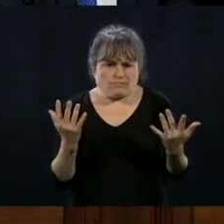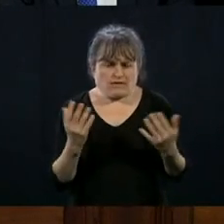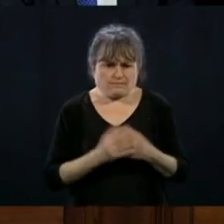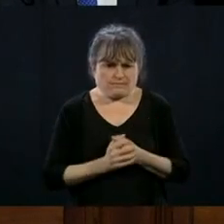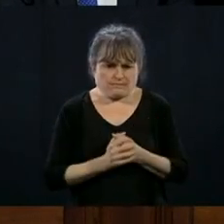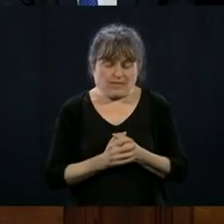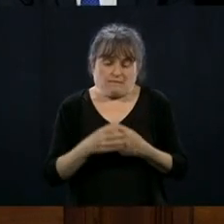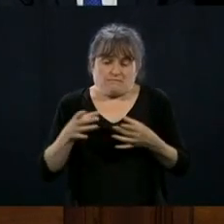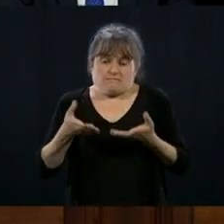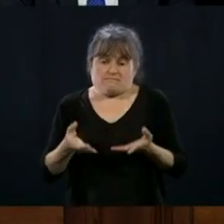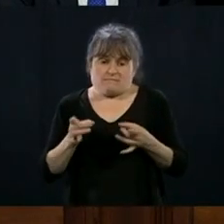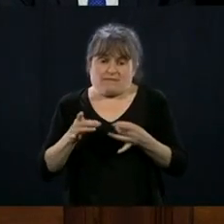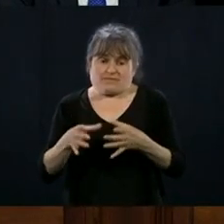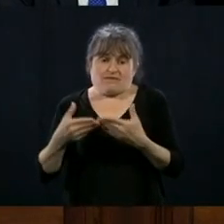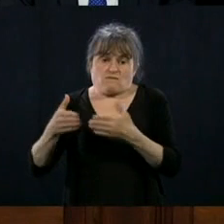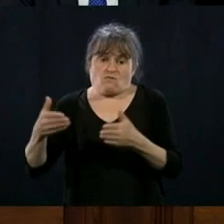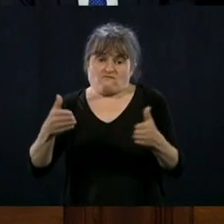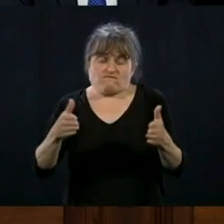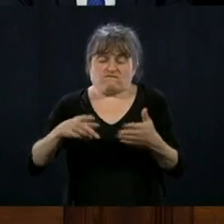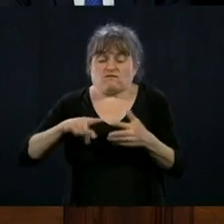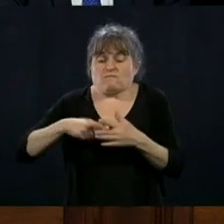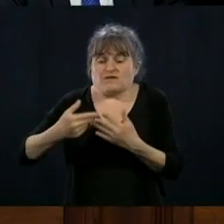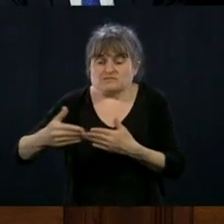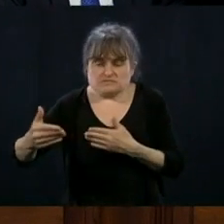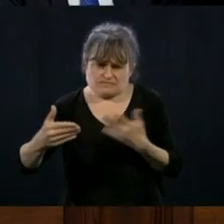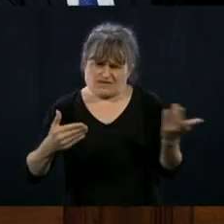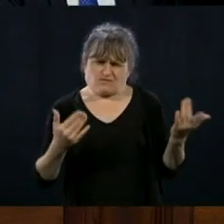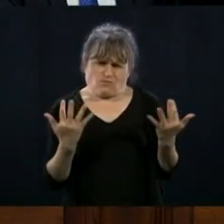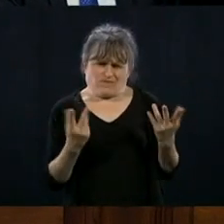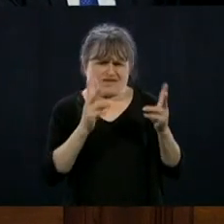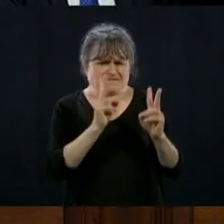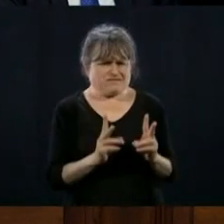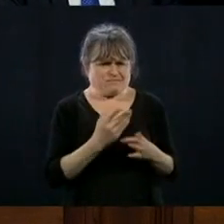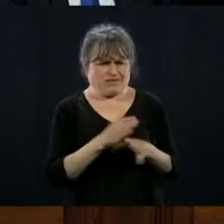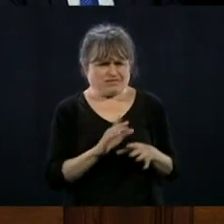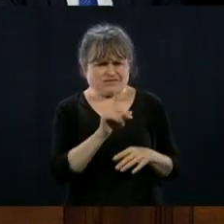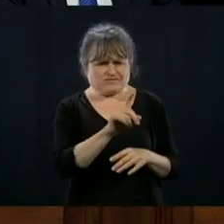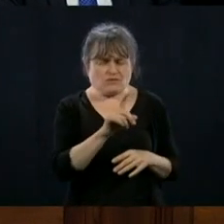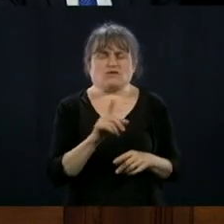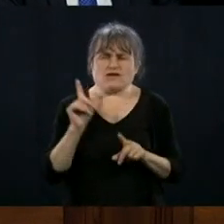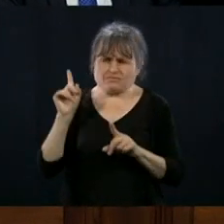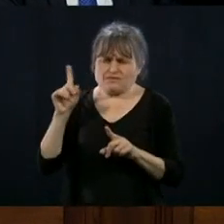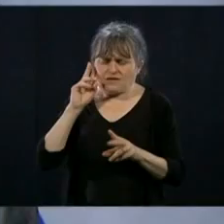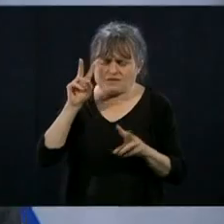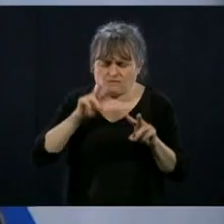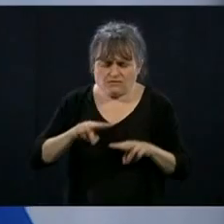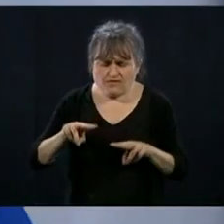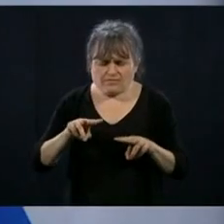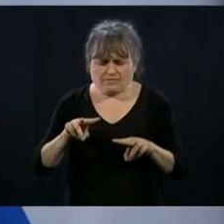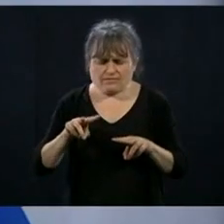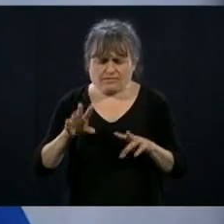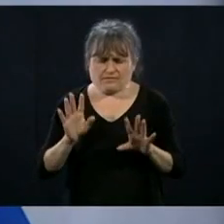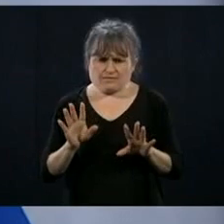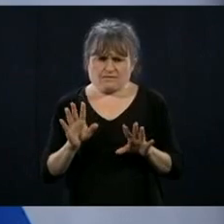patients that will be declared positive during the deconfinement? Hold on a second, I'm going to have a look.